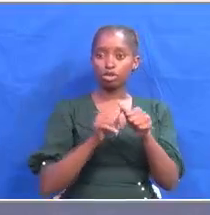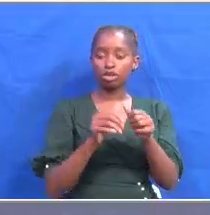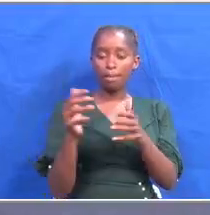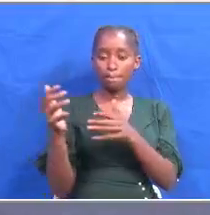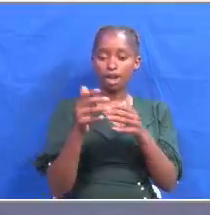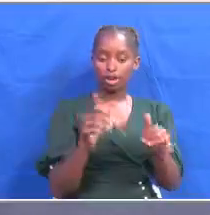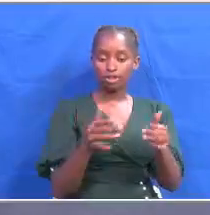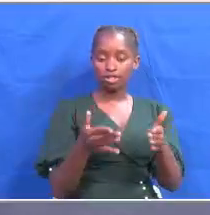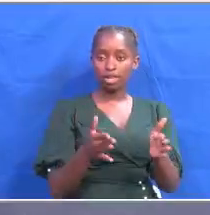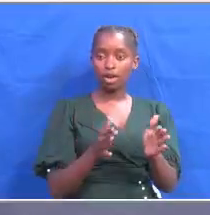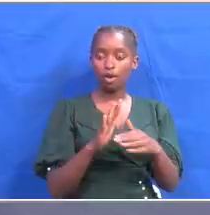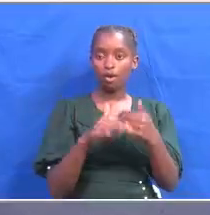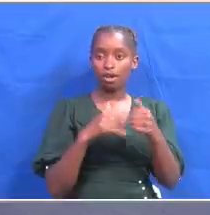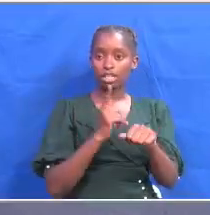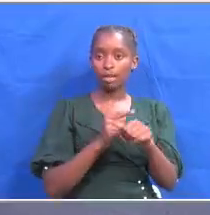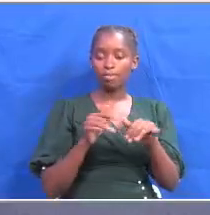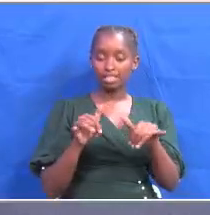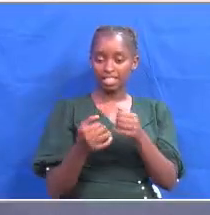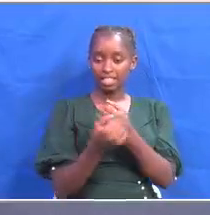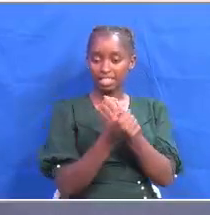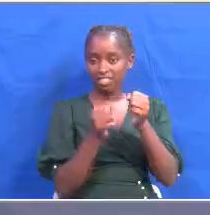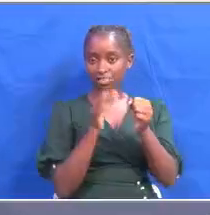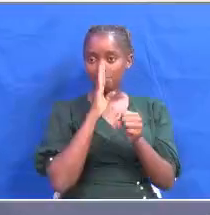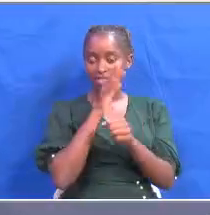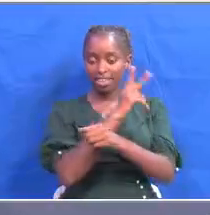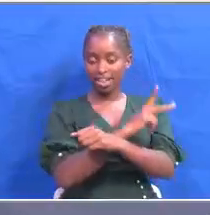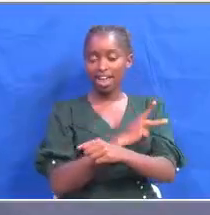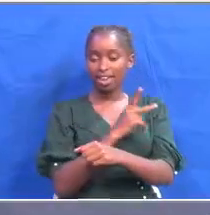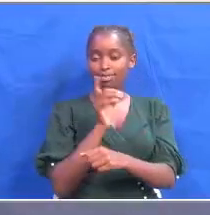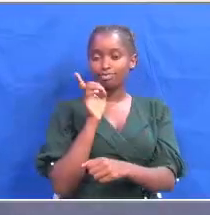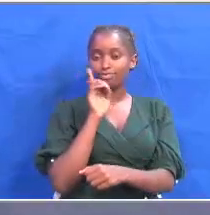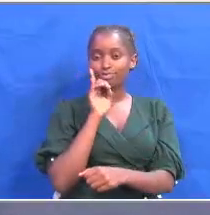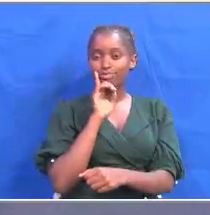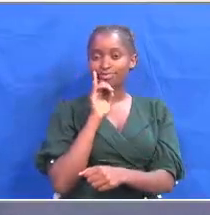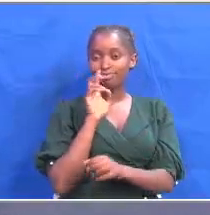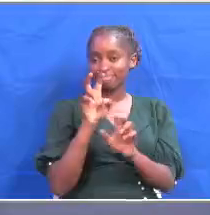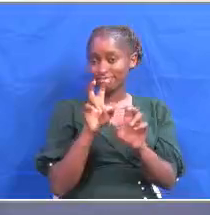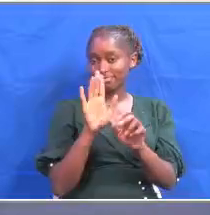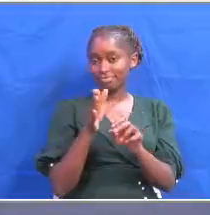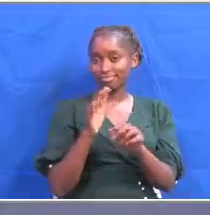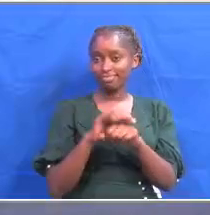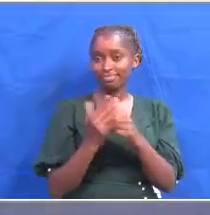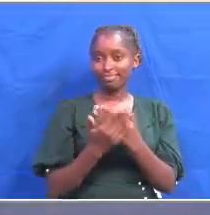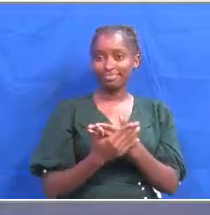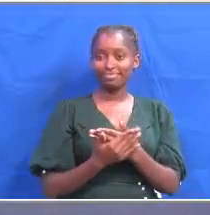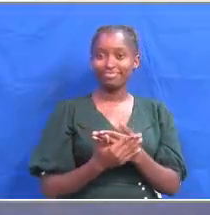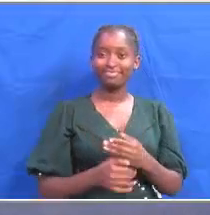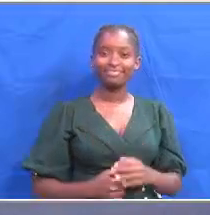broadcast. As always, stay safe and be kind to one another. I'll see you tomorrow. Good night from Nairobi.